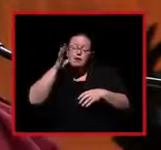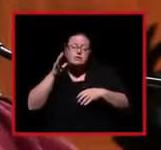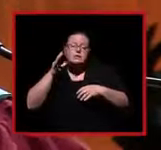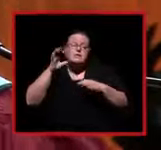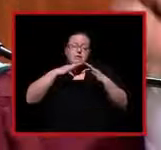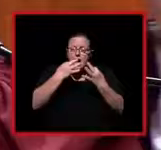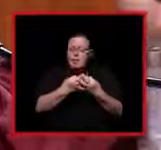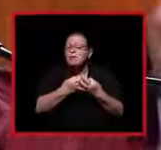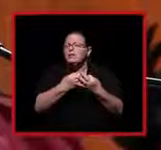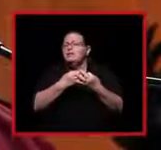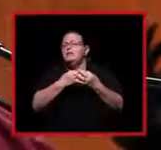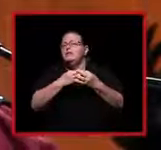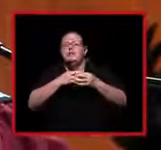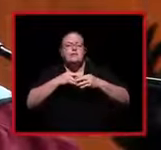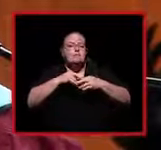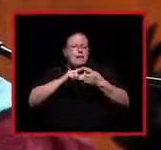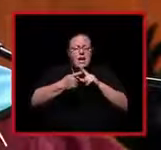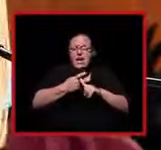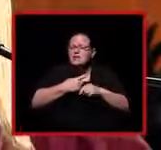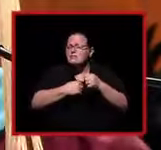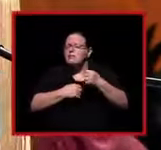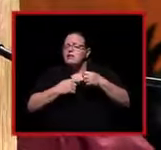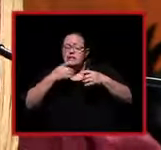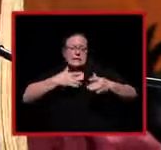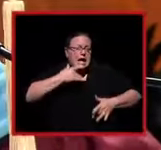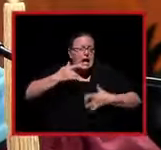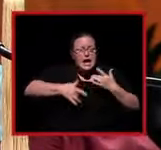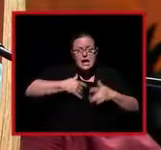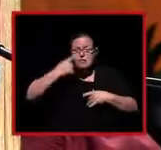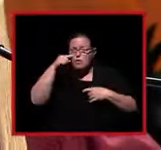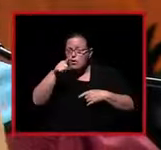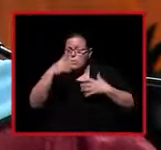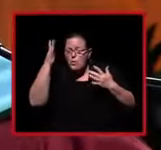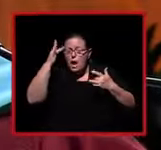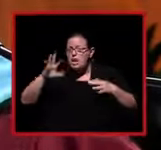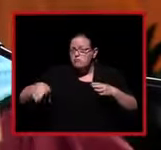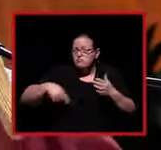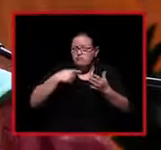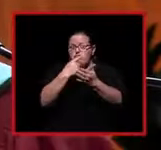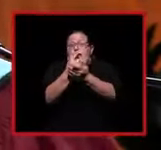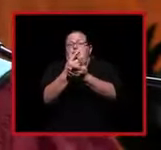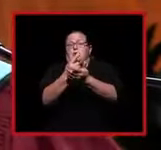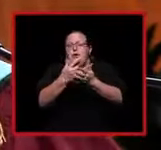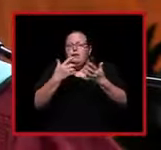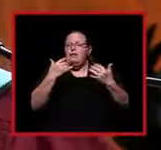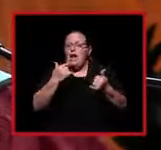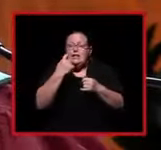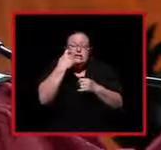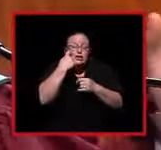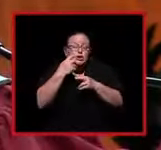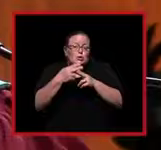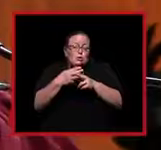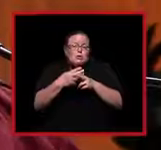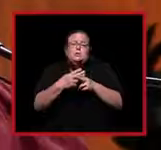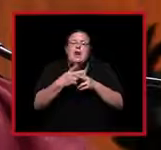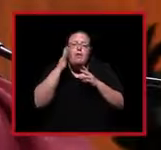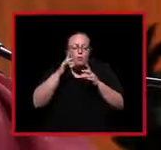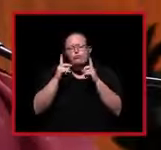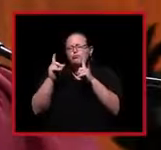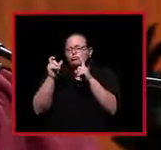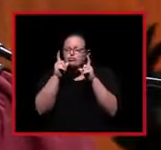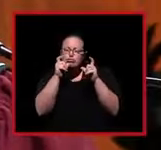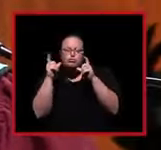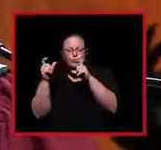loved ones, they're very excited that you've reached this milestone, too. And in just a little while, they will be taking photos of